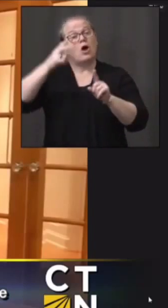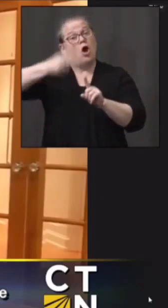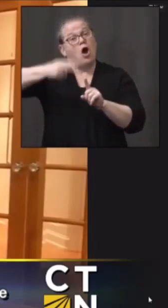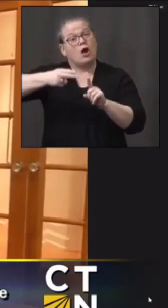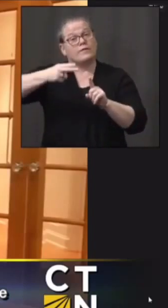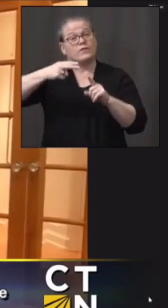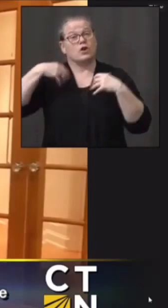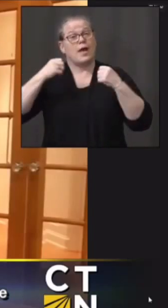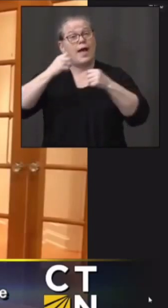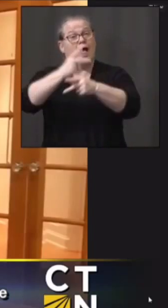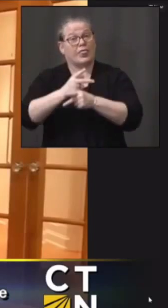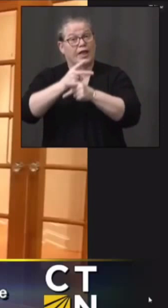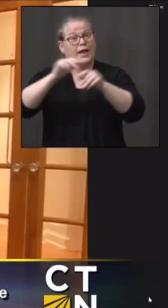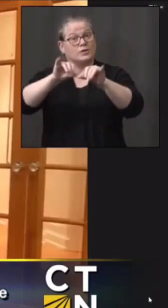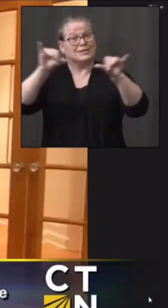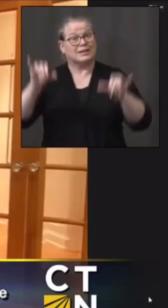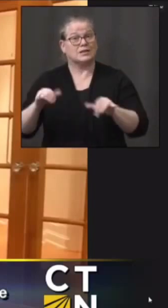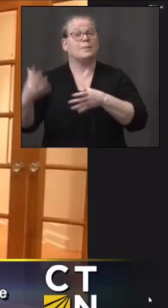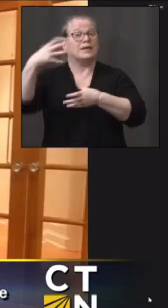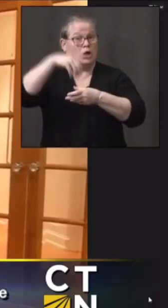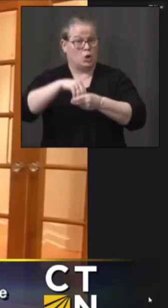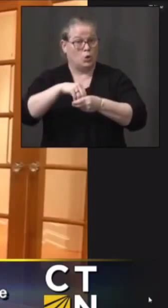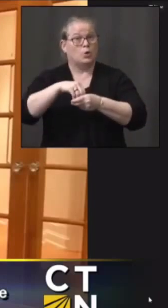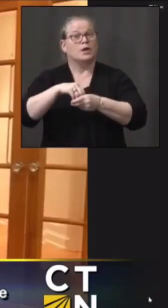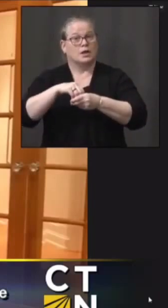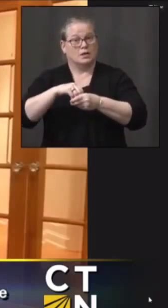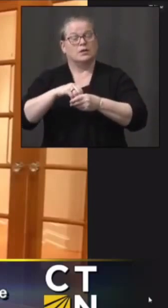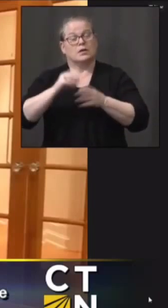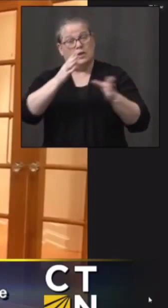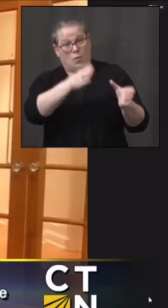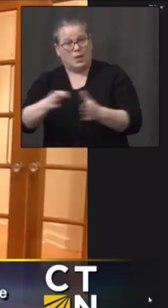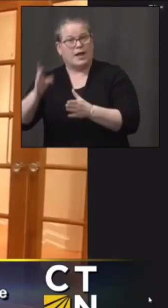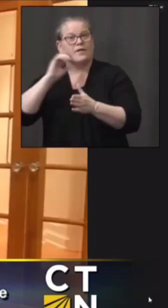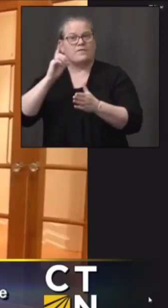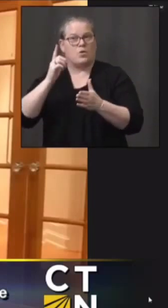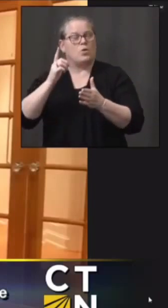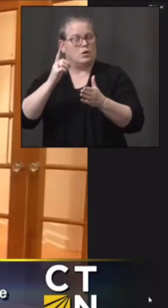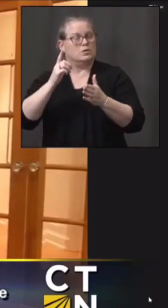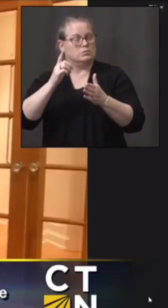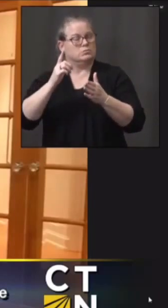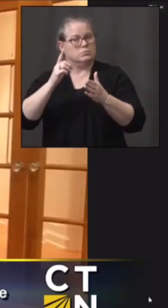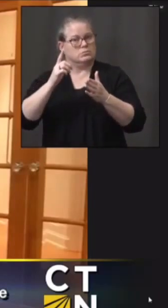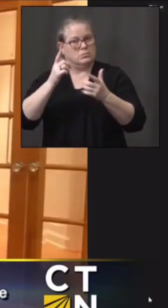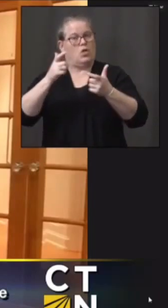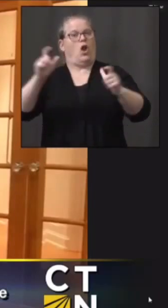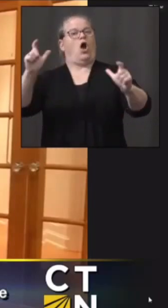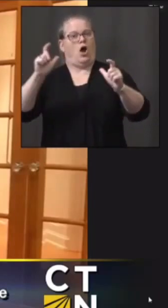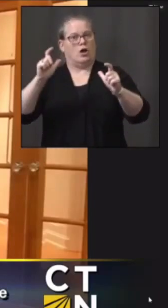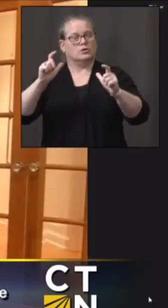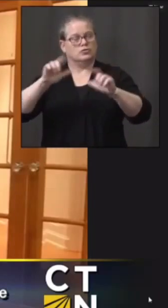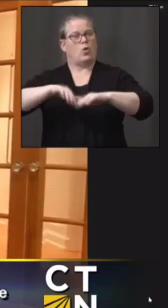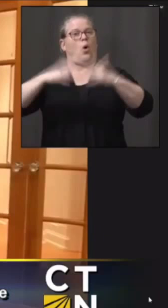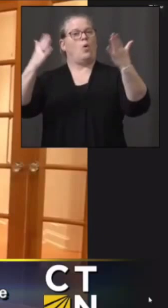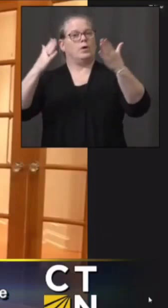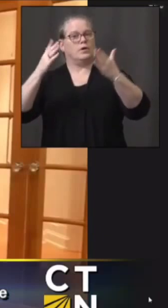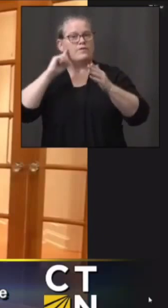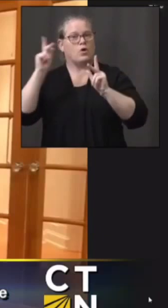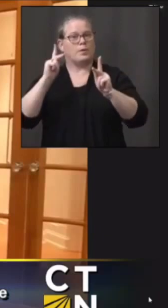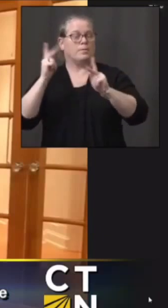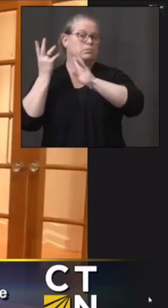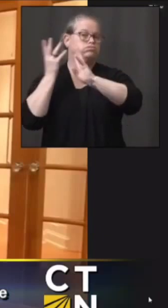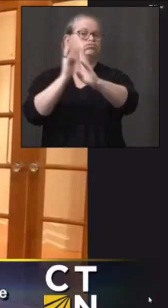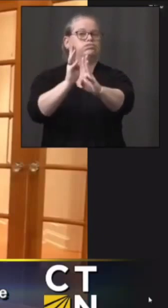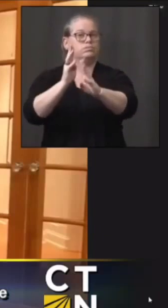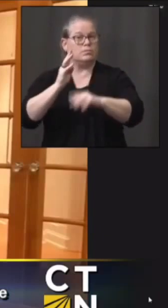well scaling up for a large-scale vaccination, even once they get done with their own employees, probably providing additional